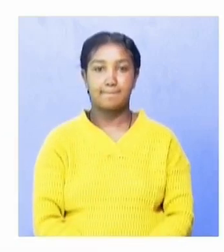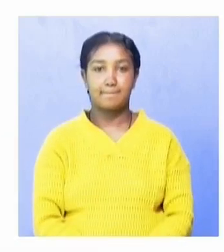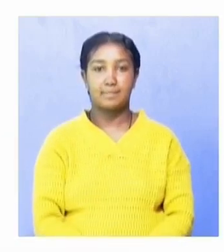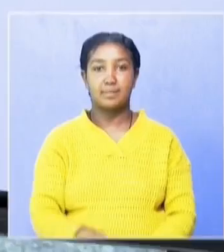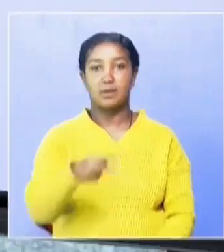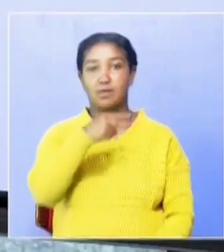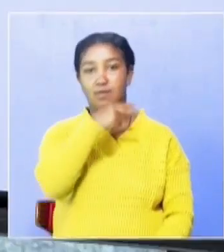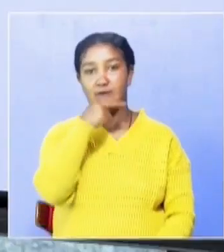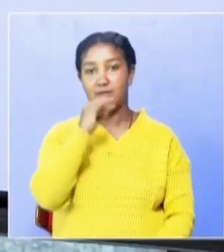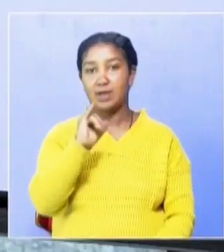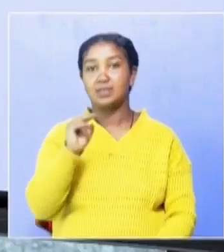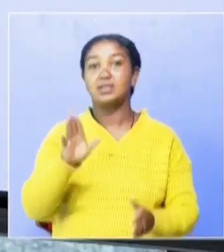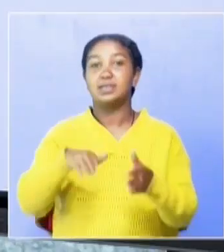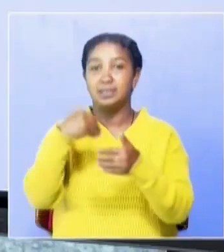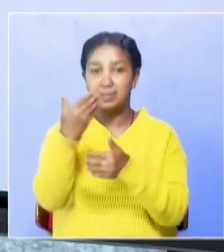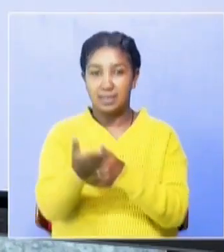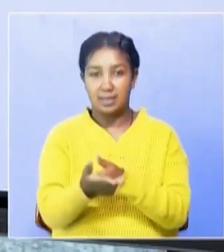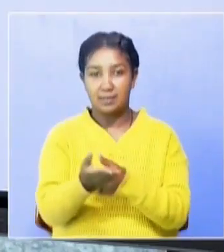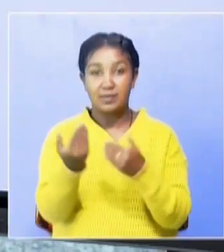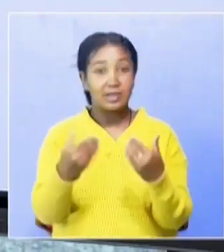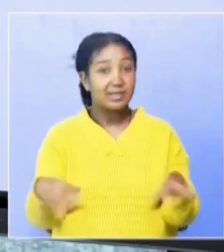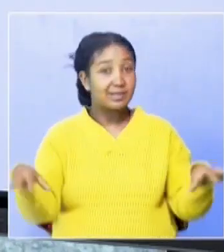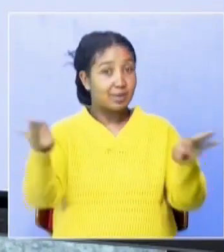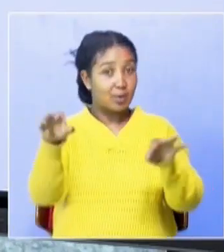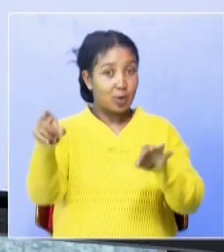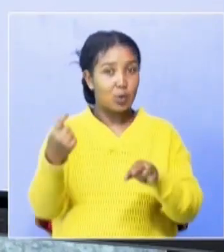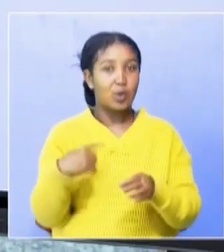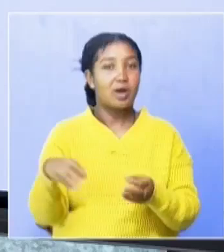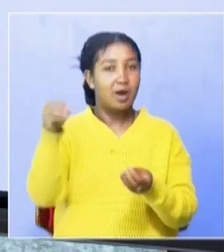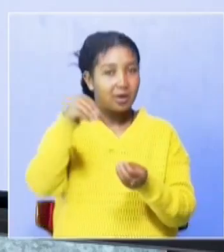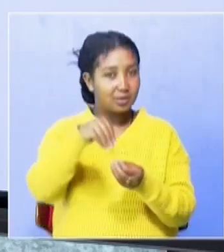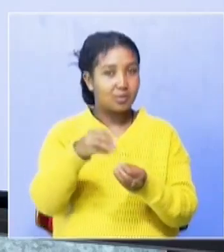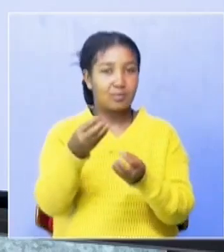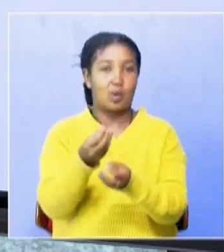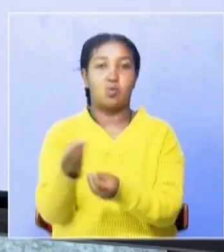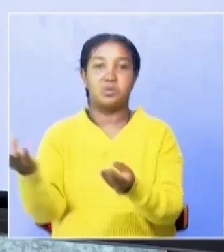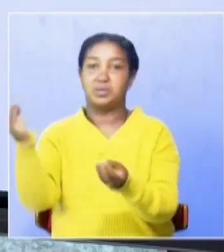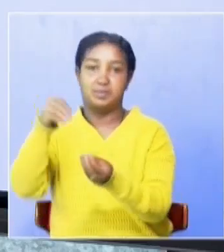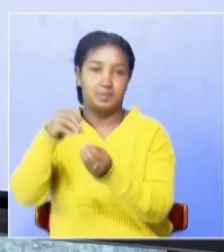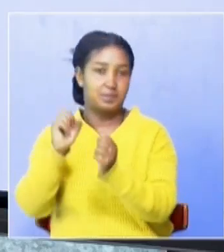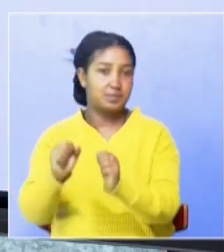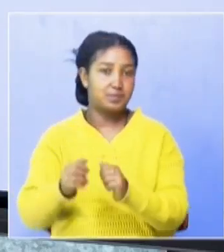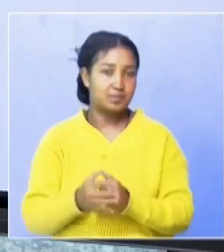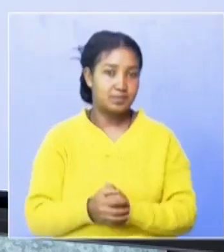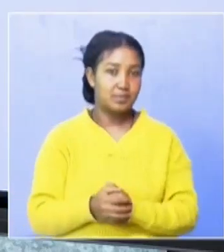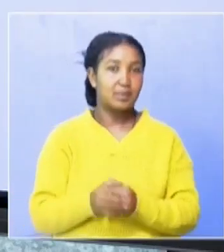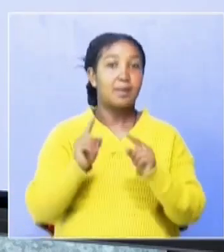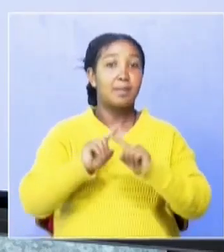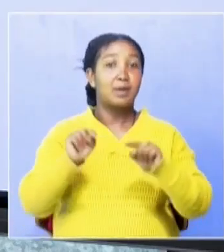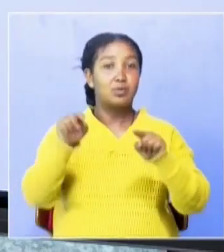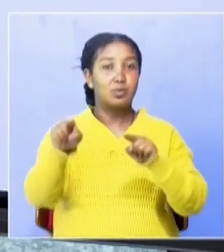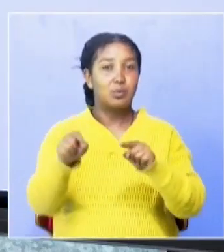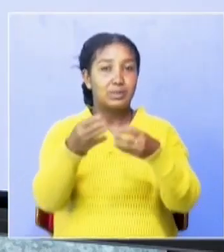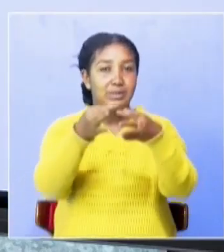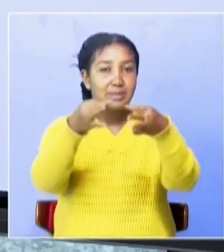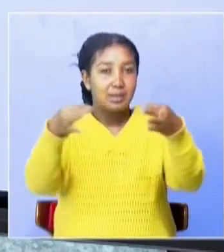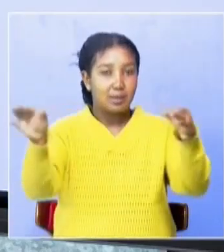Verb ing. Then, if necessary, we can add what? Object. But to make